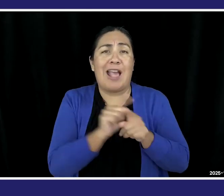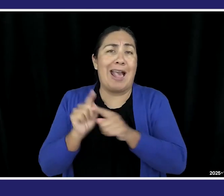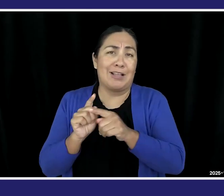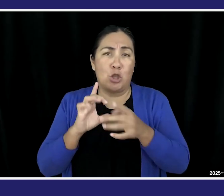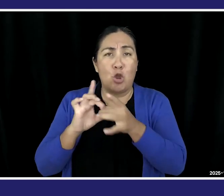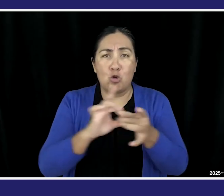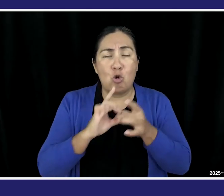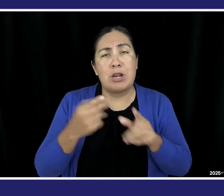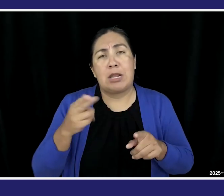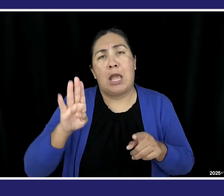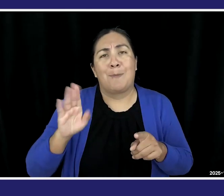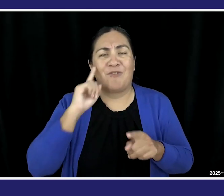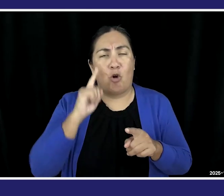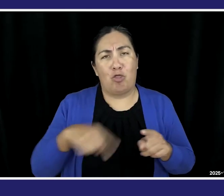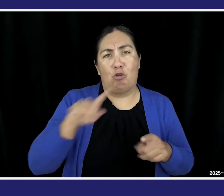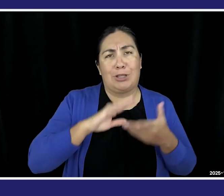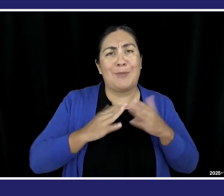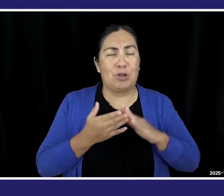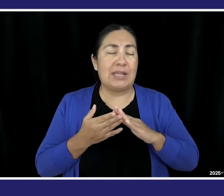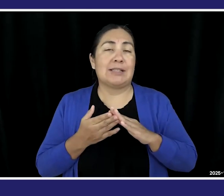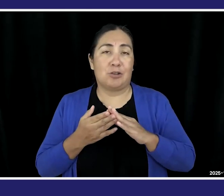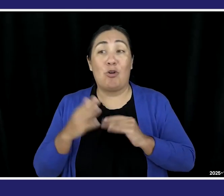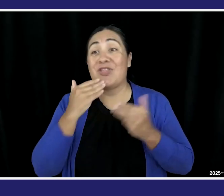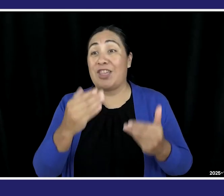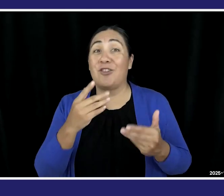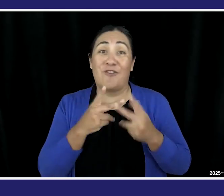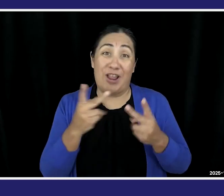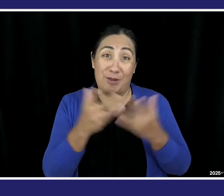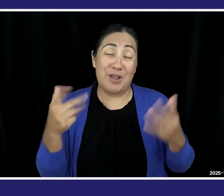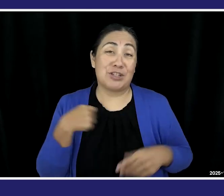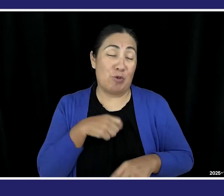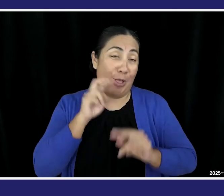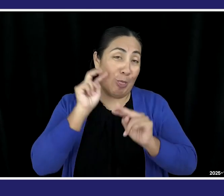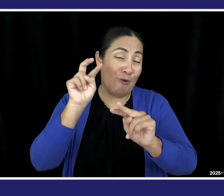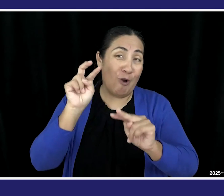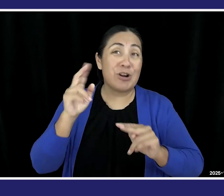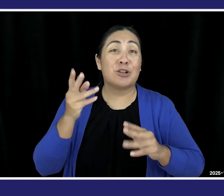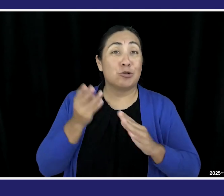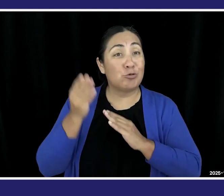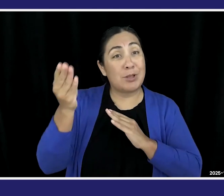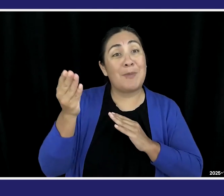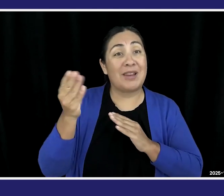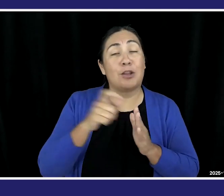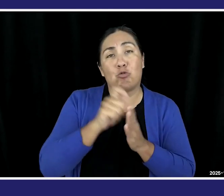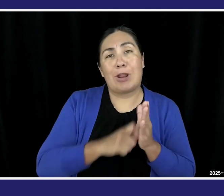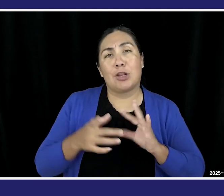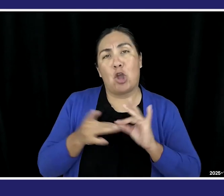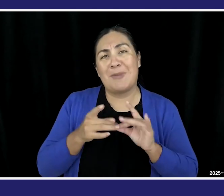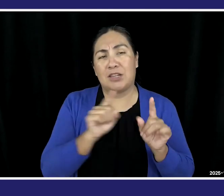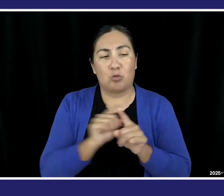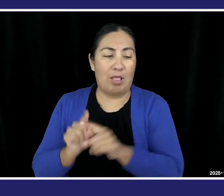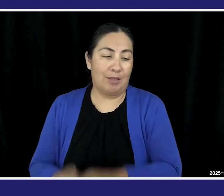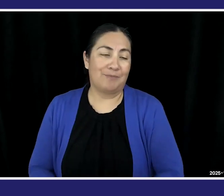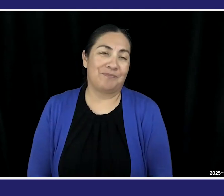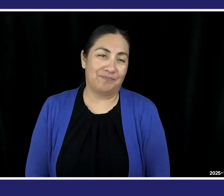hubs for those communities. So thank you very much, and we look forward to submitting a written comment as well.